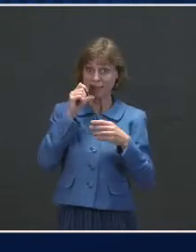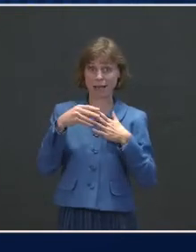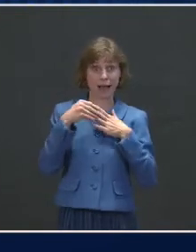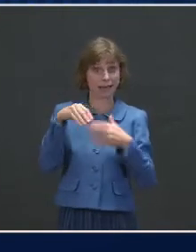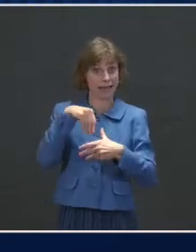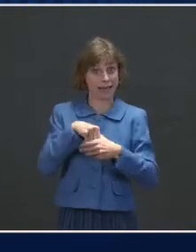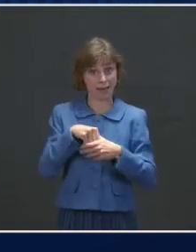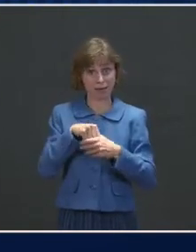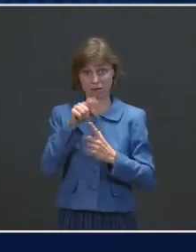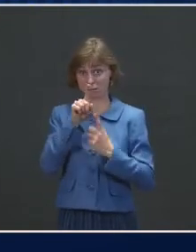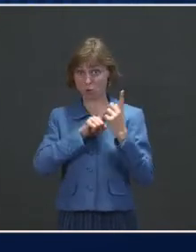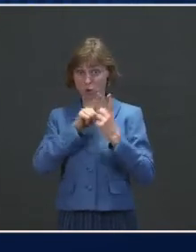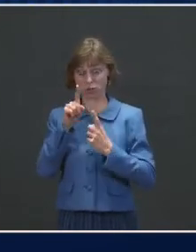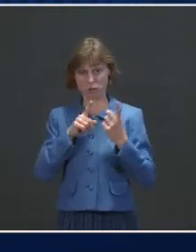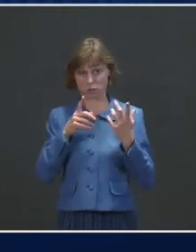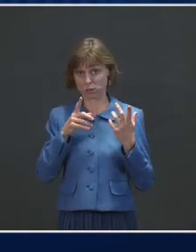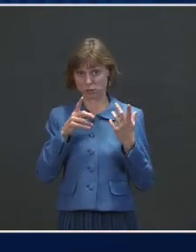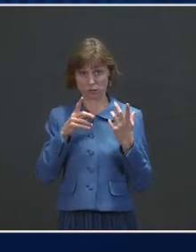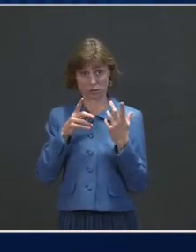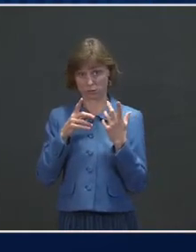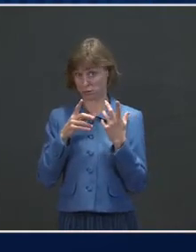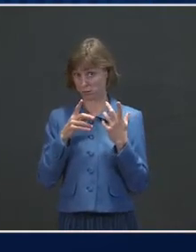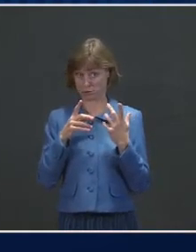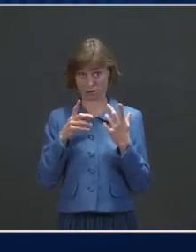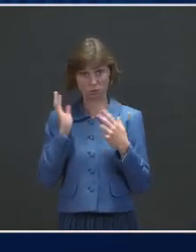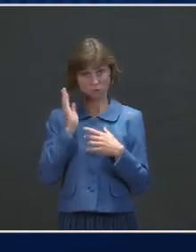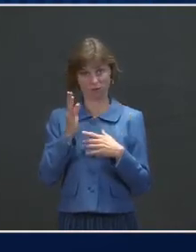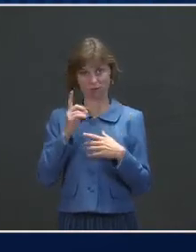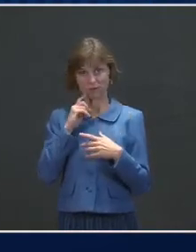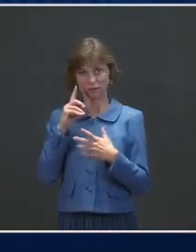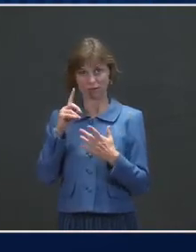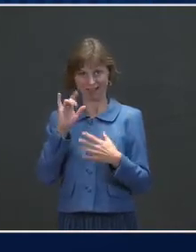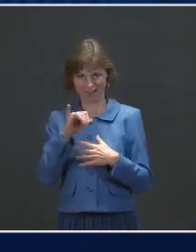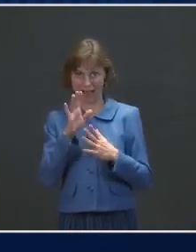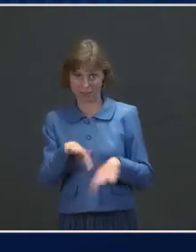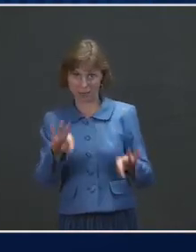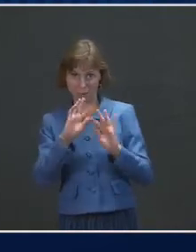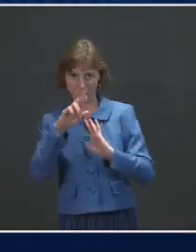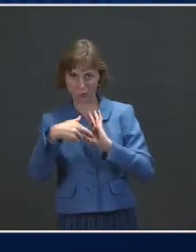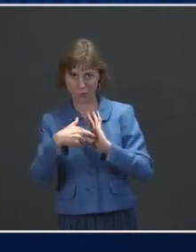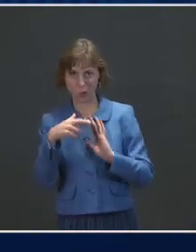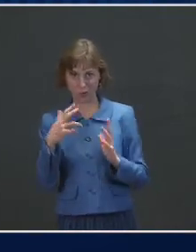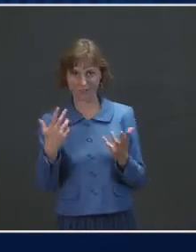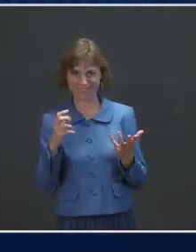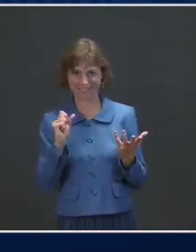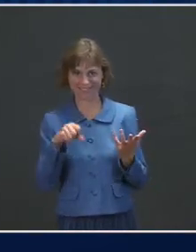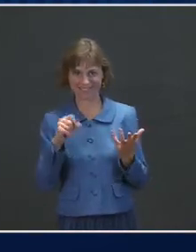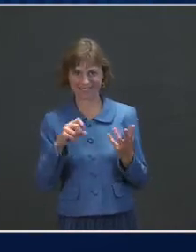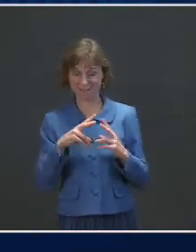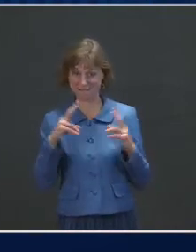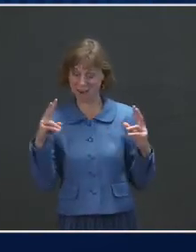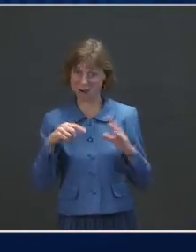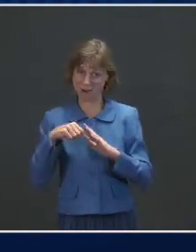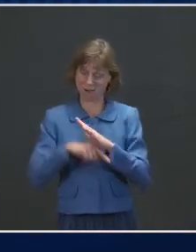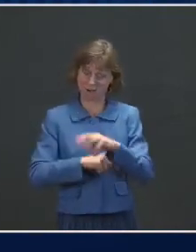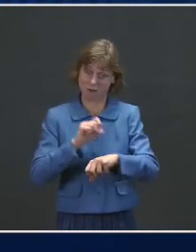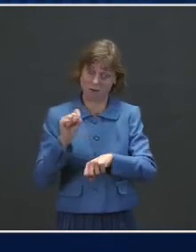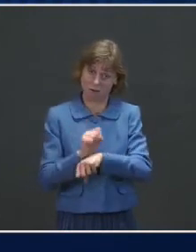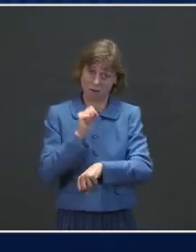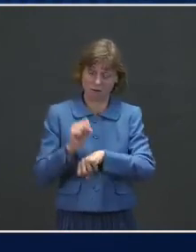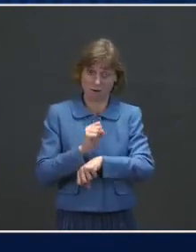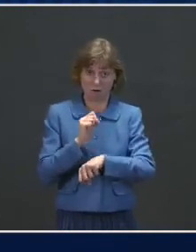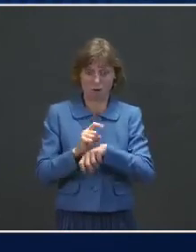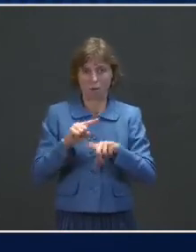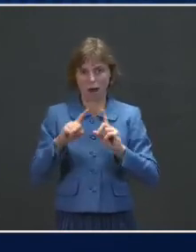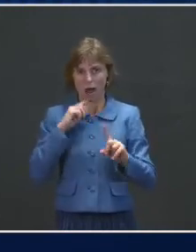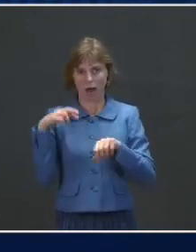He's assembling the daily brief, but yeah, he's not leading them in person. Which is a very important role to play and very very labor-intensive, but I would point you to them for